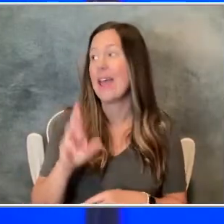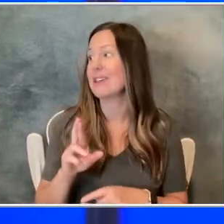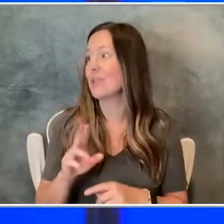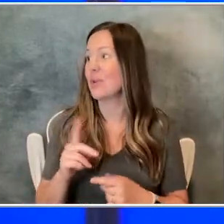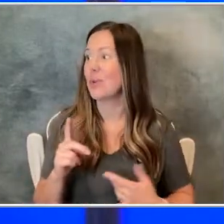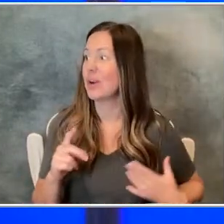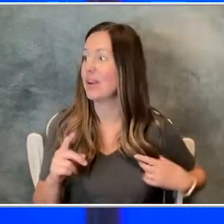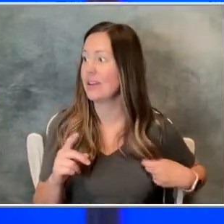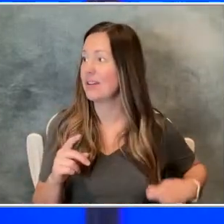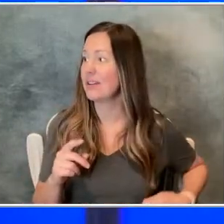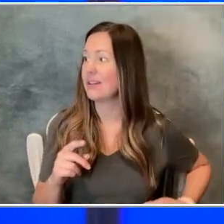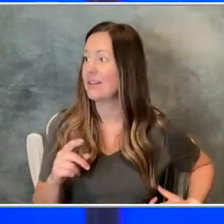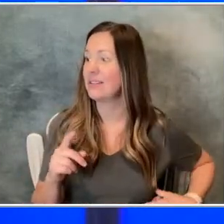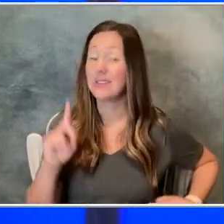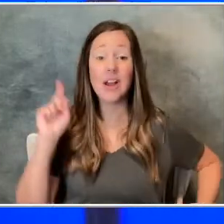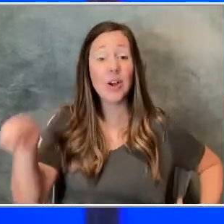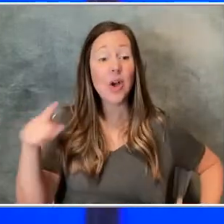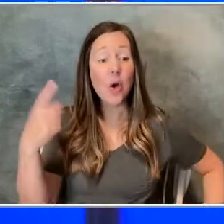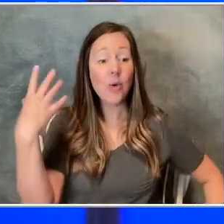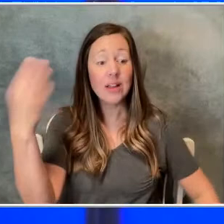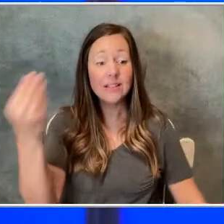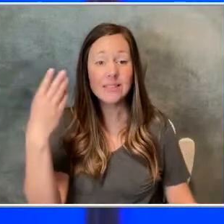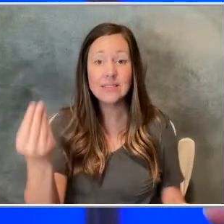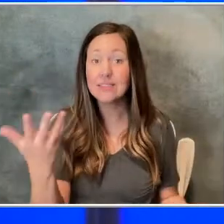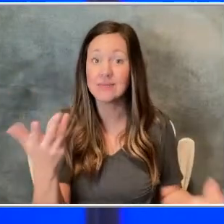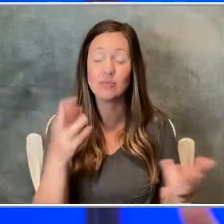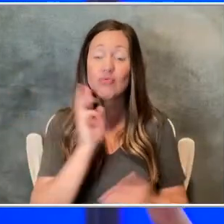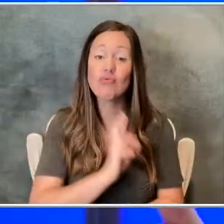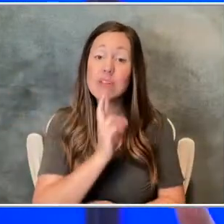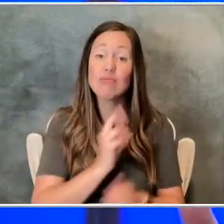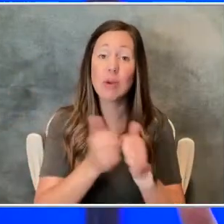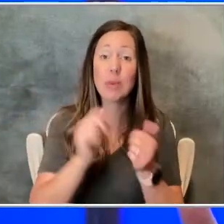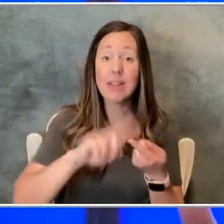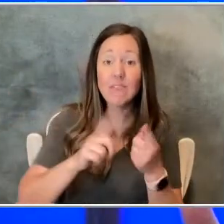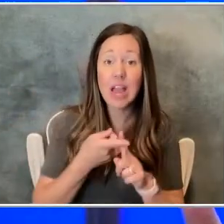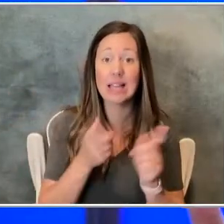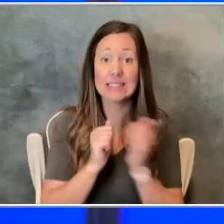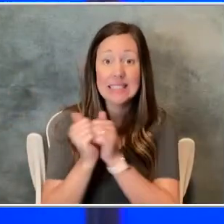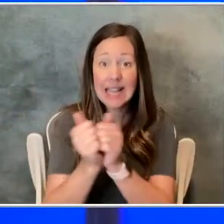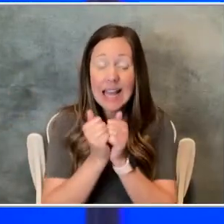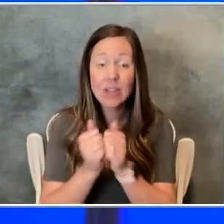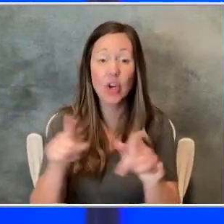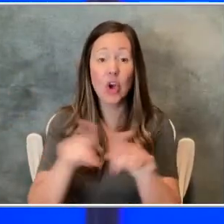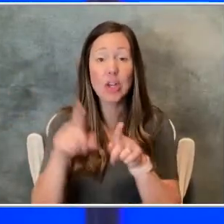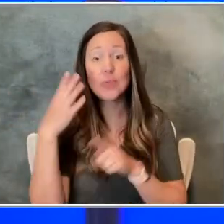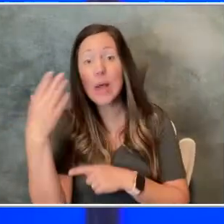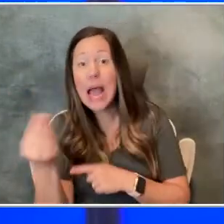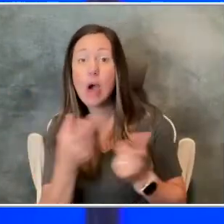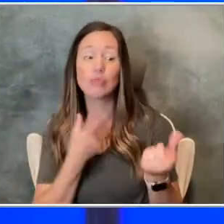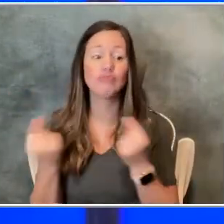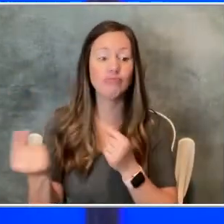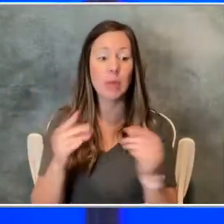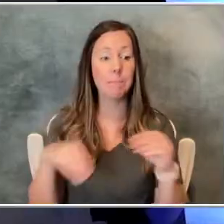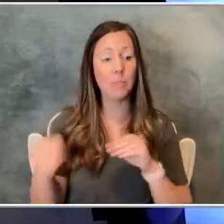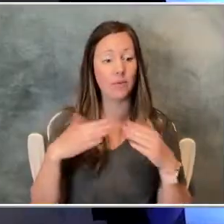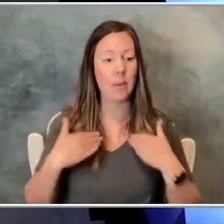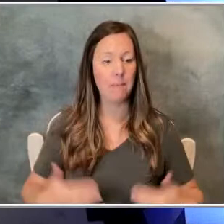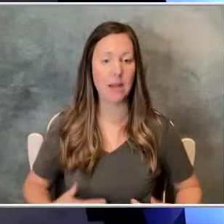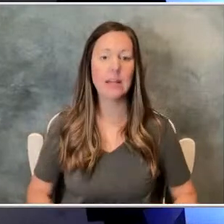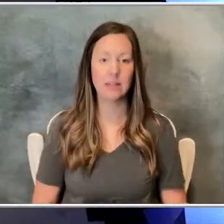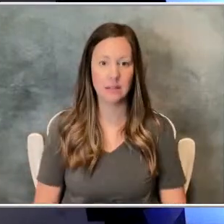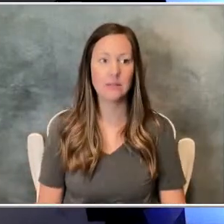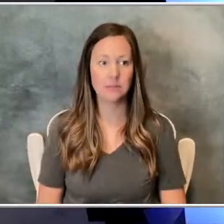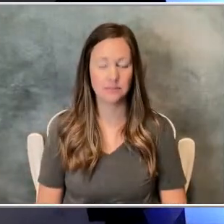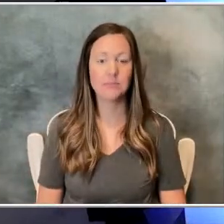and walk, go to a restaurant with your friends where you are together, but you also are getting out and about and moving your body. So Dr. Sinclair, we